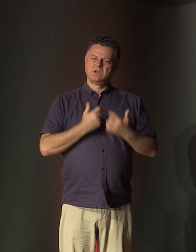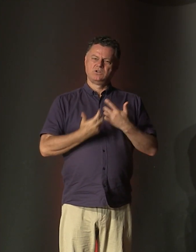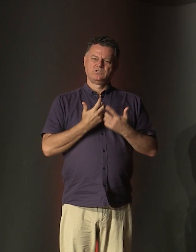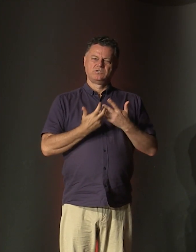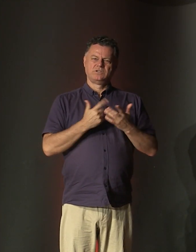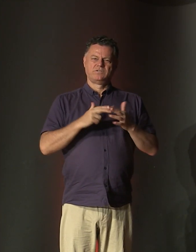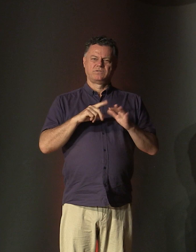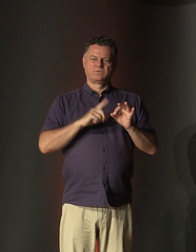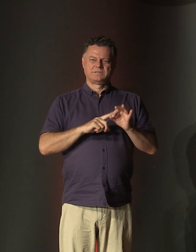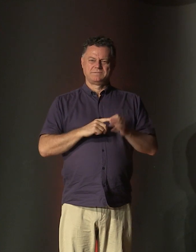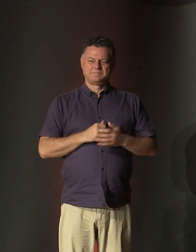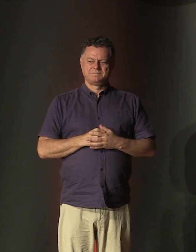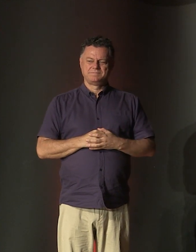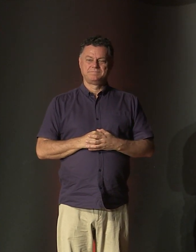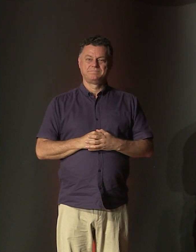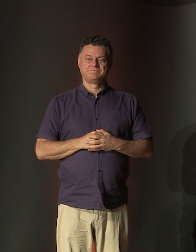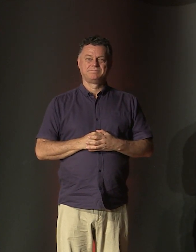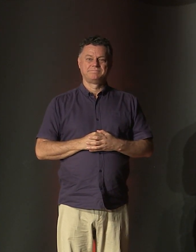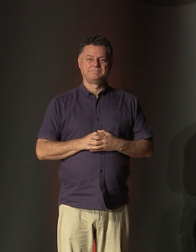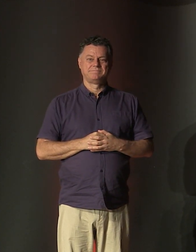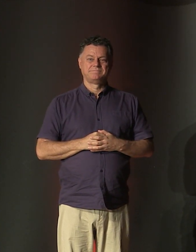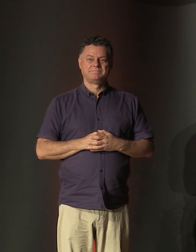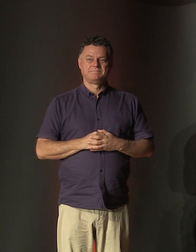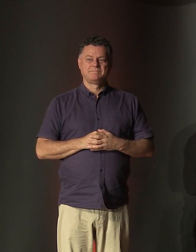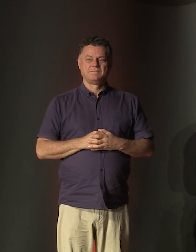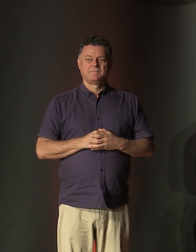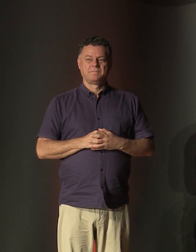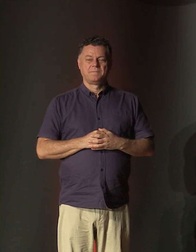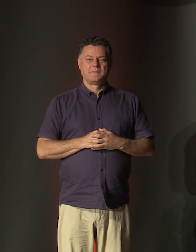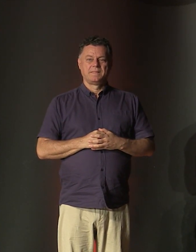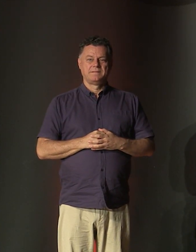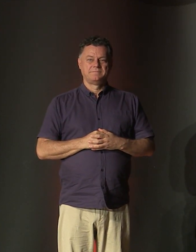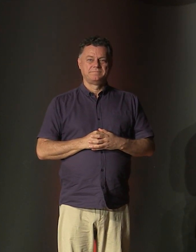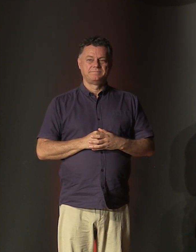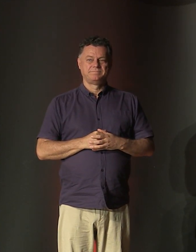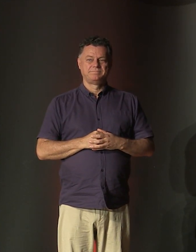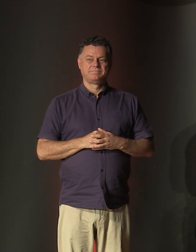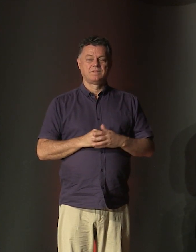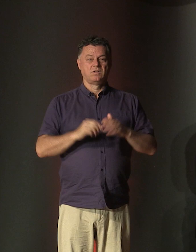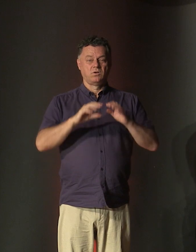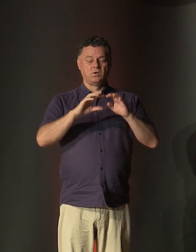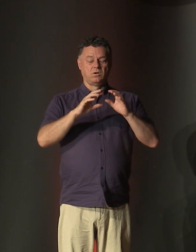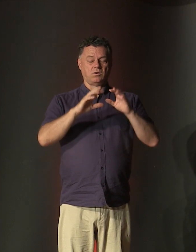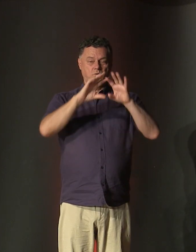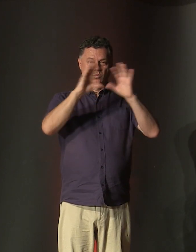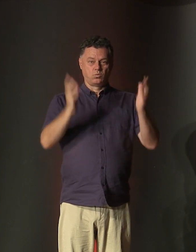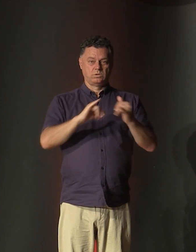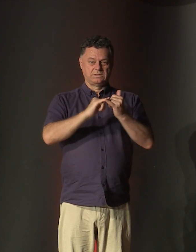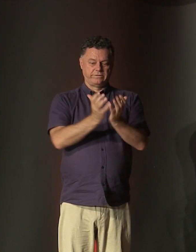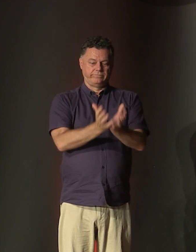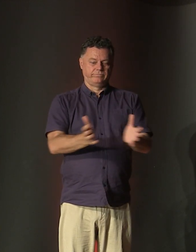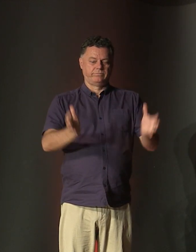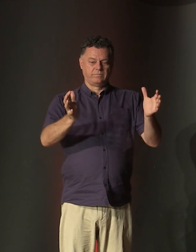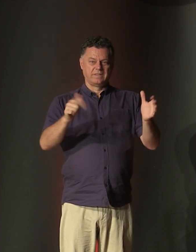University of Queensland, was the first age-friendly university in the Southern Hemisphere.